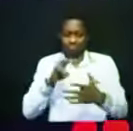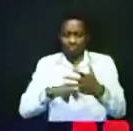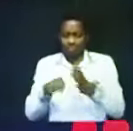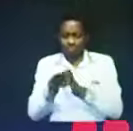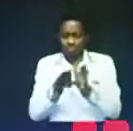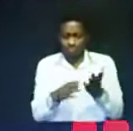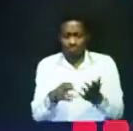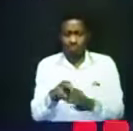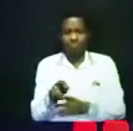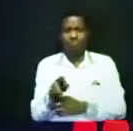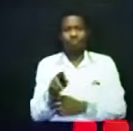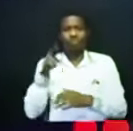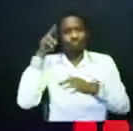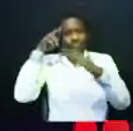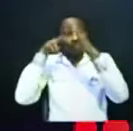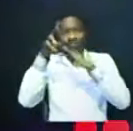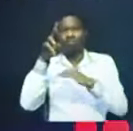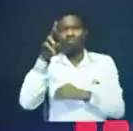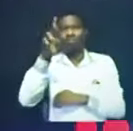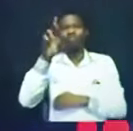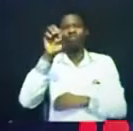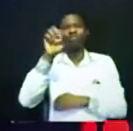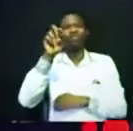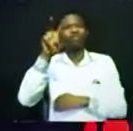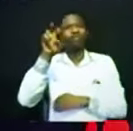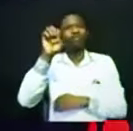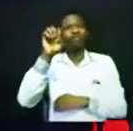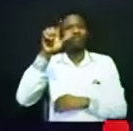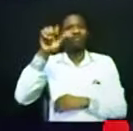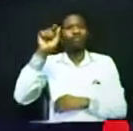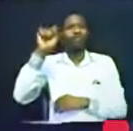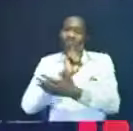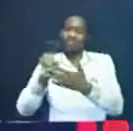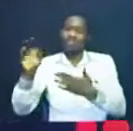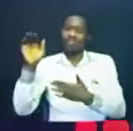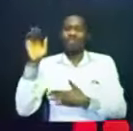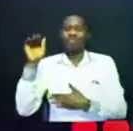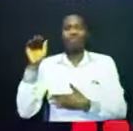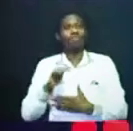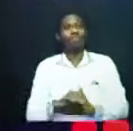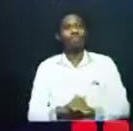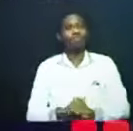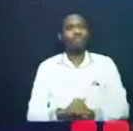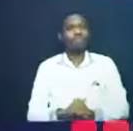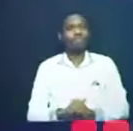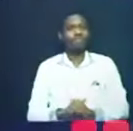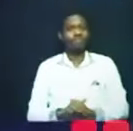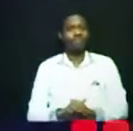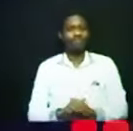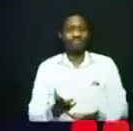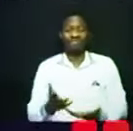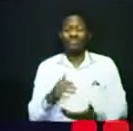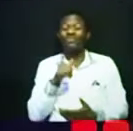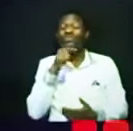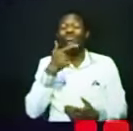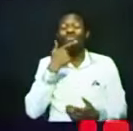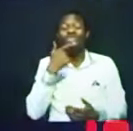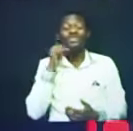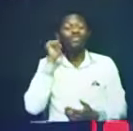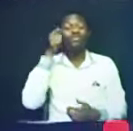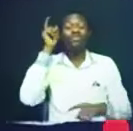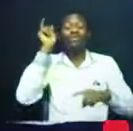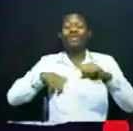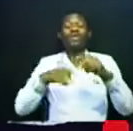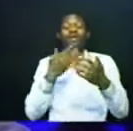verse 15. Omi yenshe Yohani edi semono eti don krong yimu dunum. I'm not saying that tomorrow you not buy a car. Minkase biya